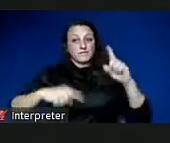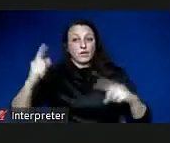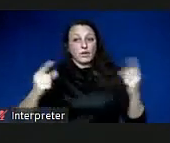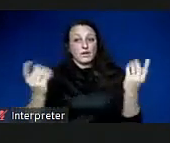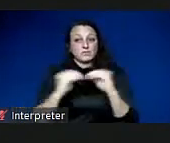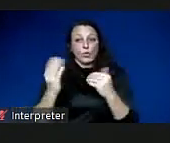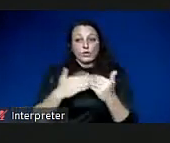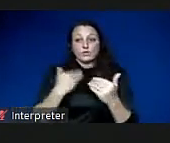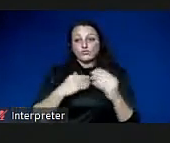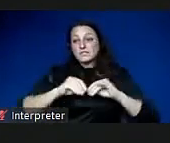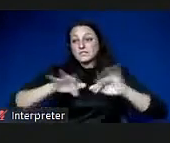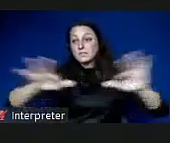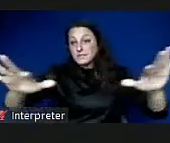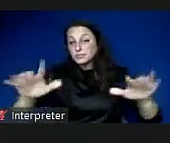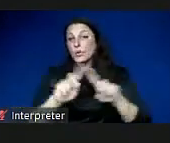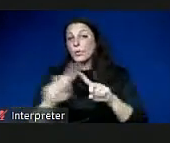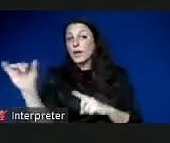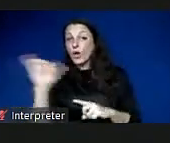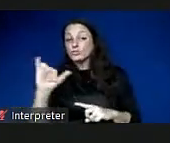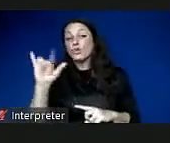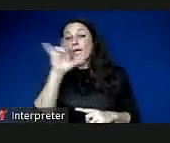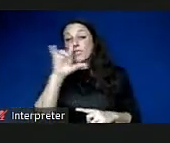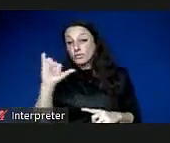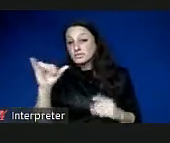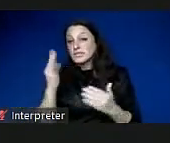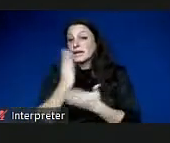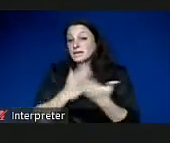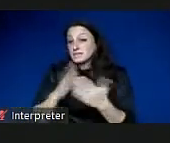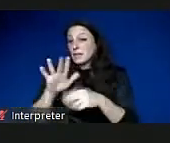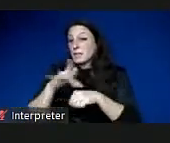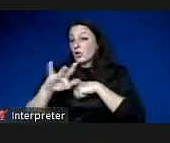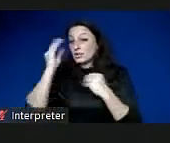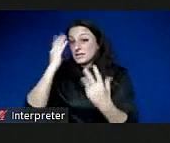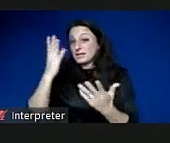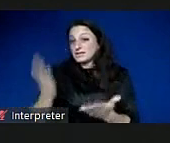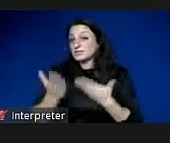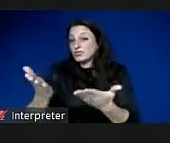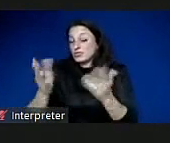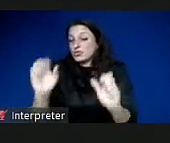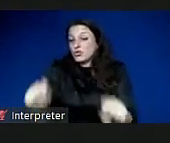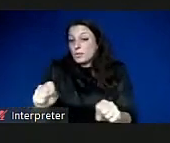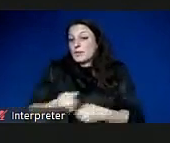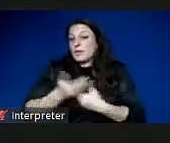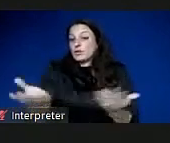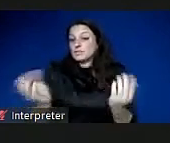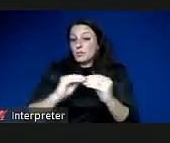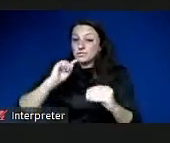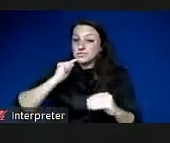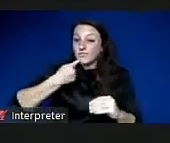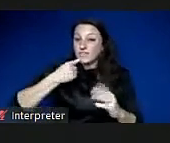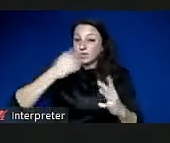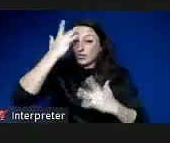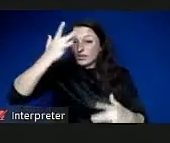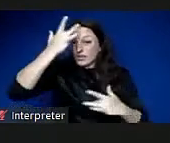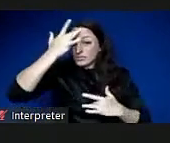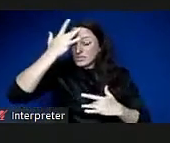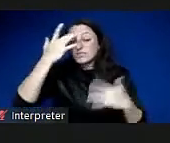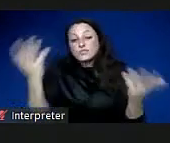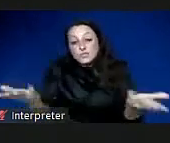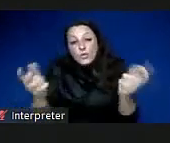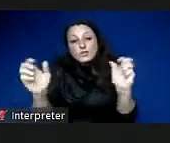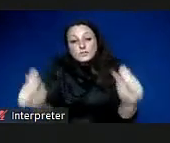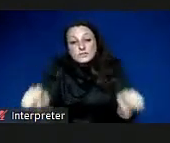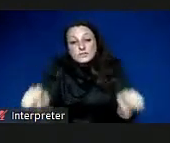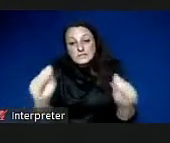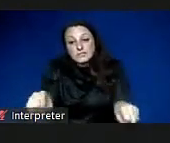transmissible. It also does look like there's some early data that suggests that it could be causing more severe illness. And so there is the potential